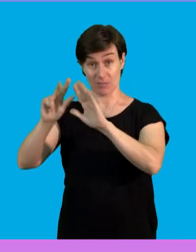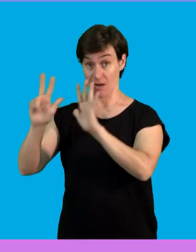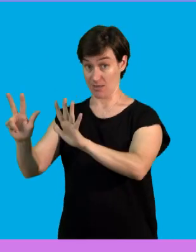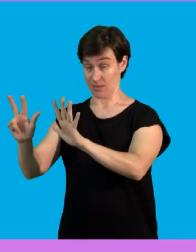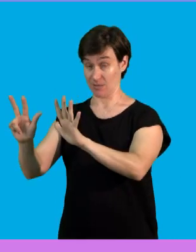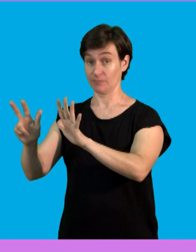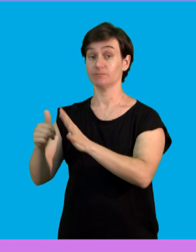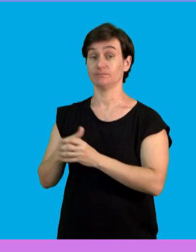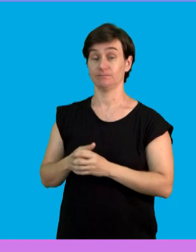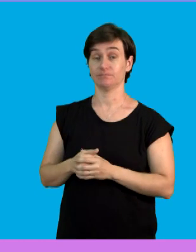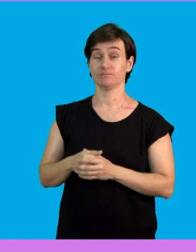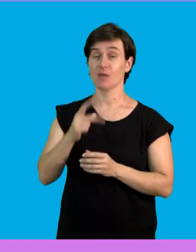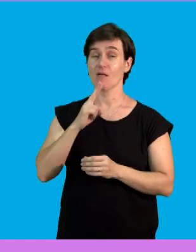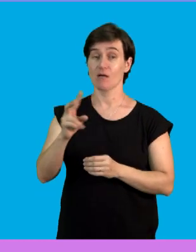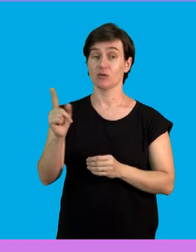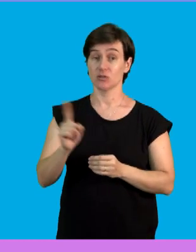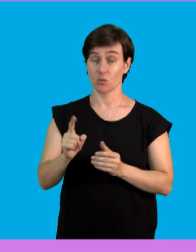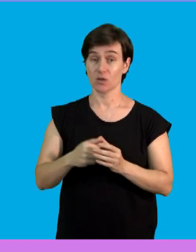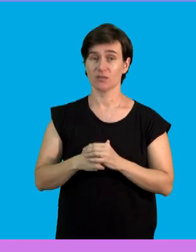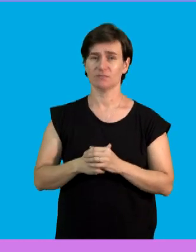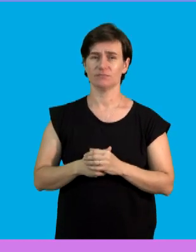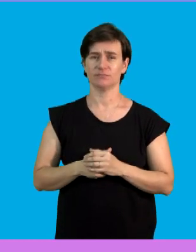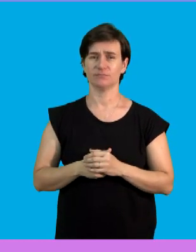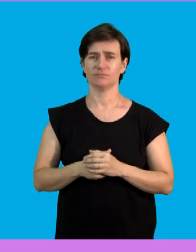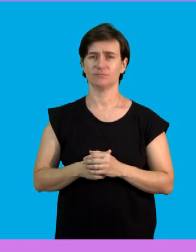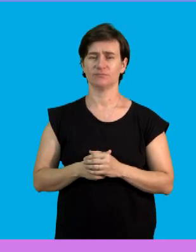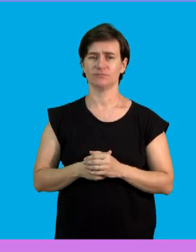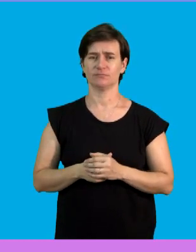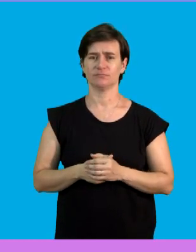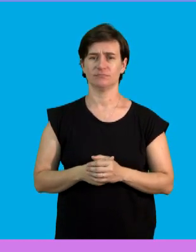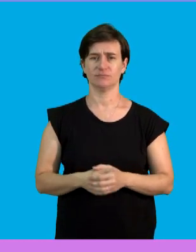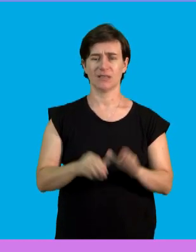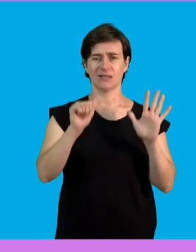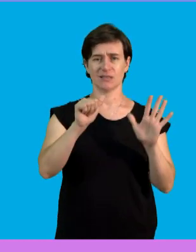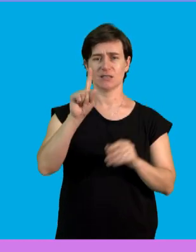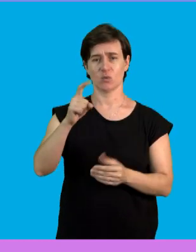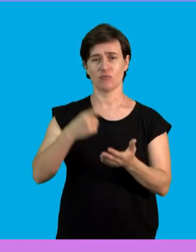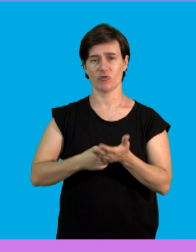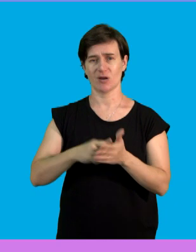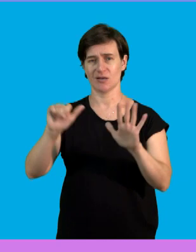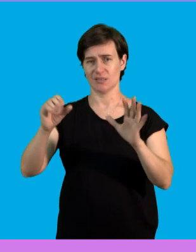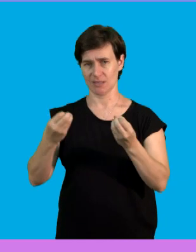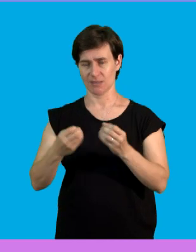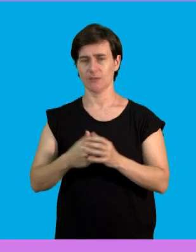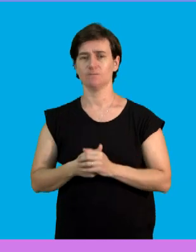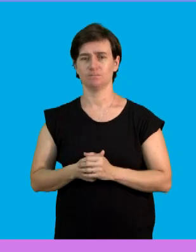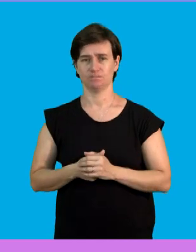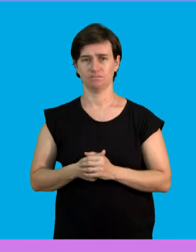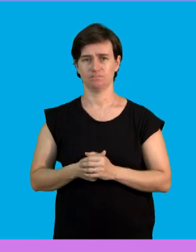a total of 61 Rand 60. Then he's got 2 debit